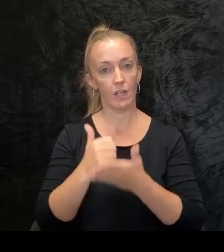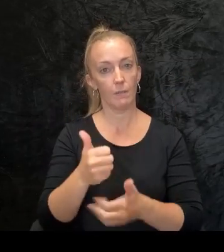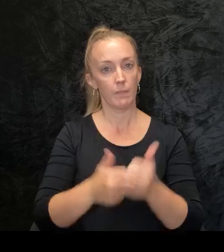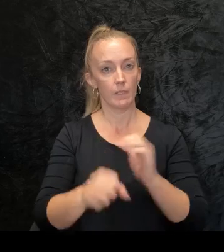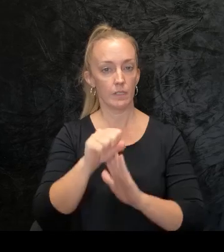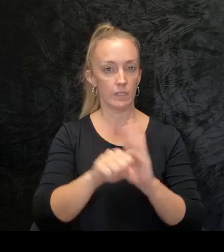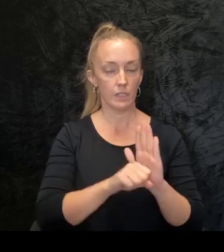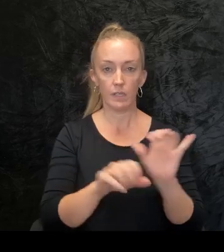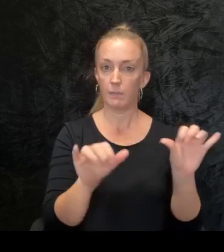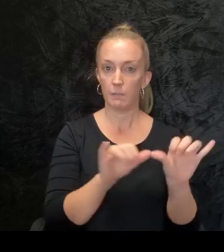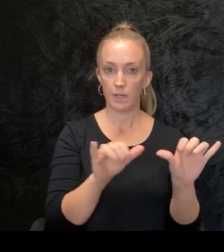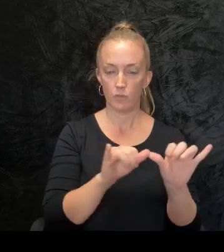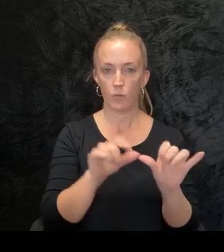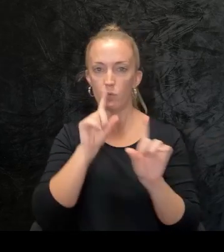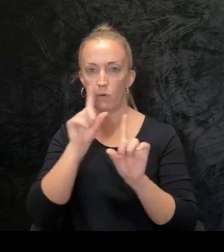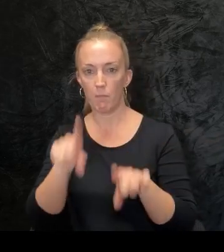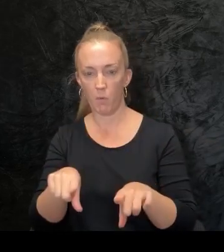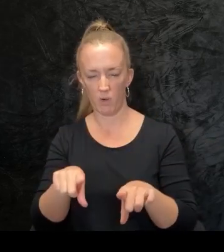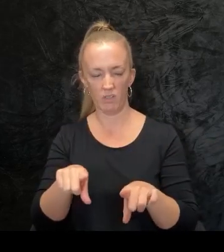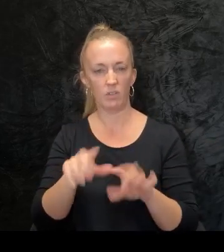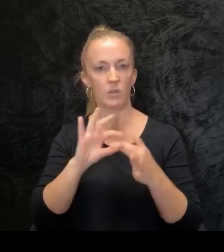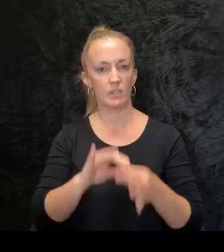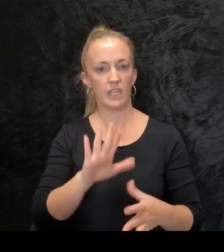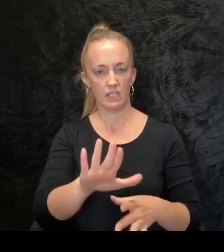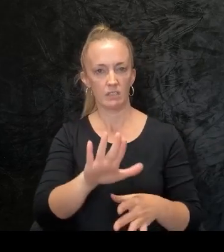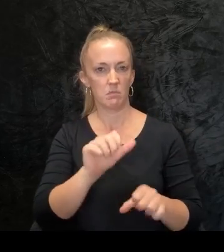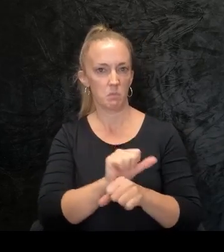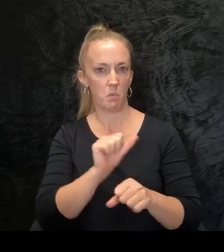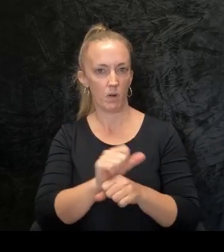on its efforts to educate students with disabilities.